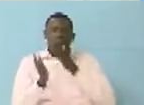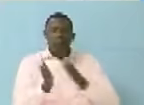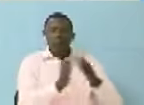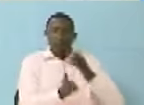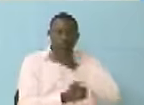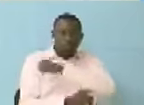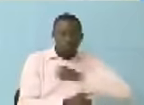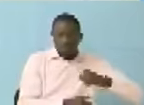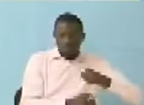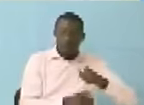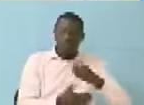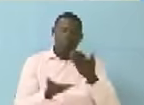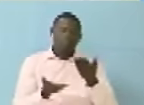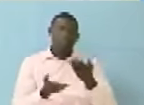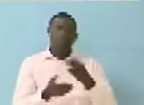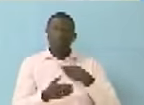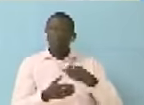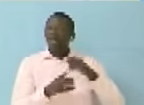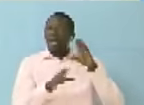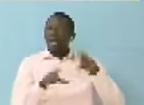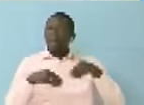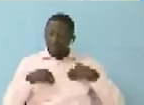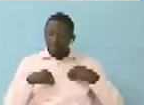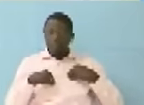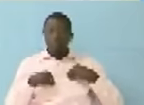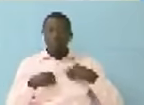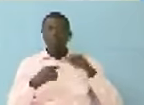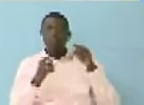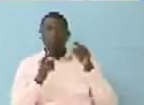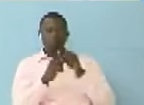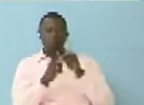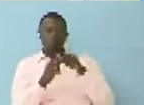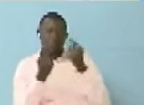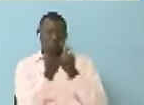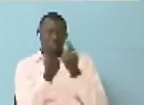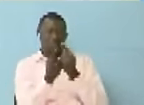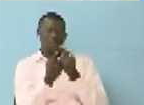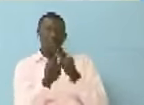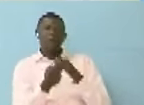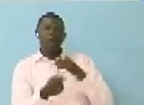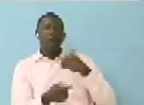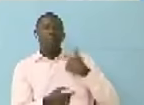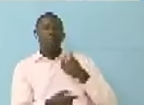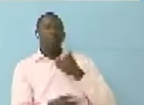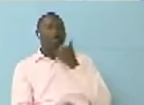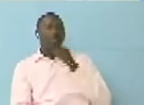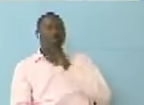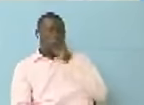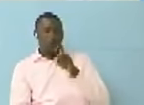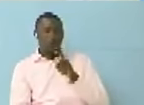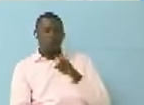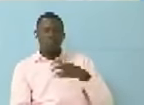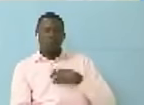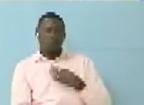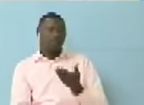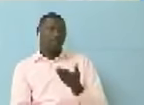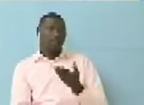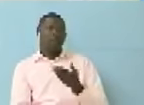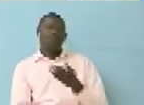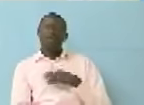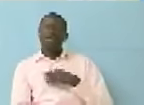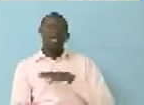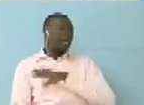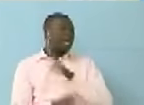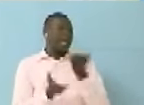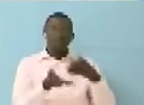le lafta kule ta kala pour ye song kuma kangola ni nin kar la lafta kuma kangolu men moyla by any means